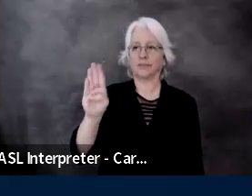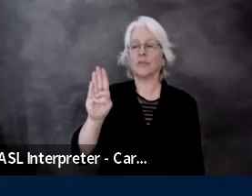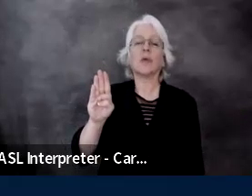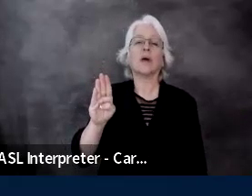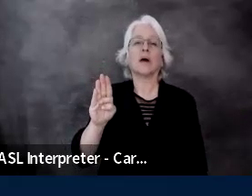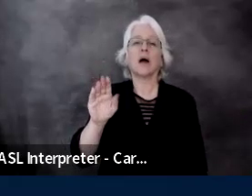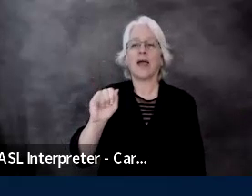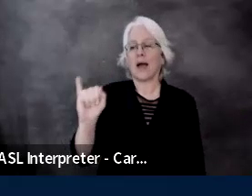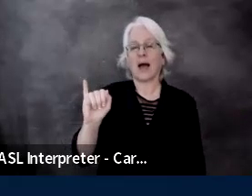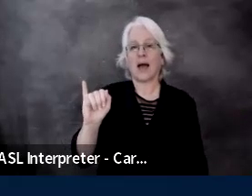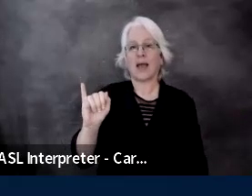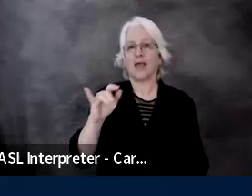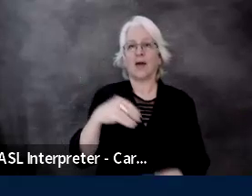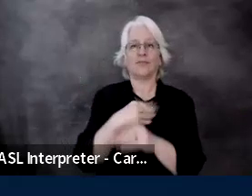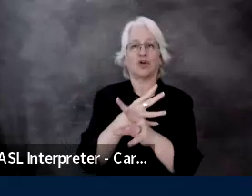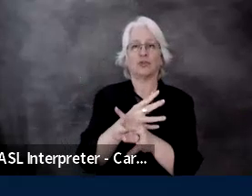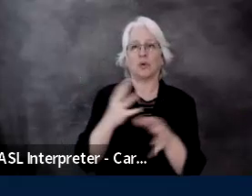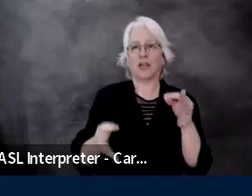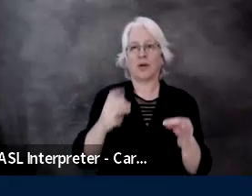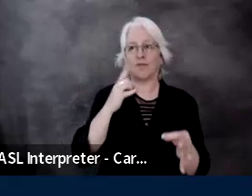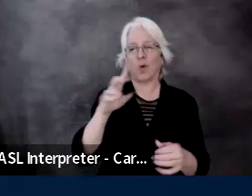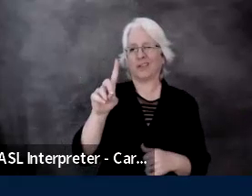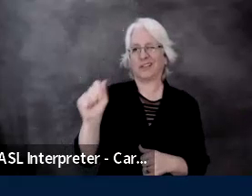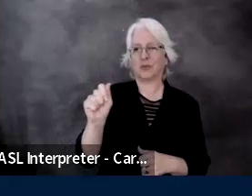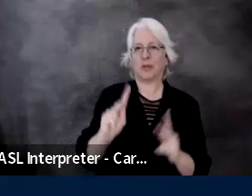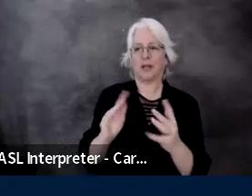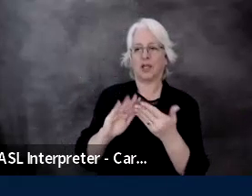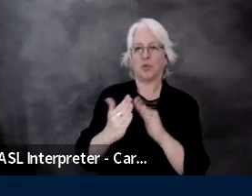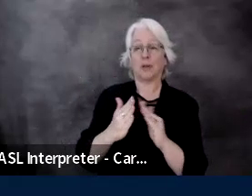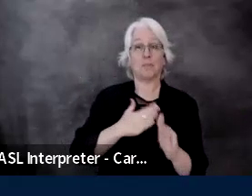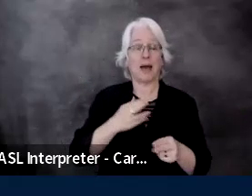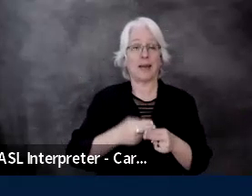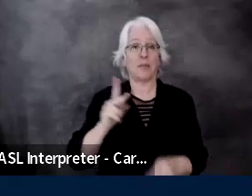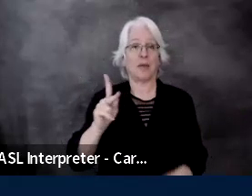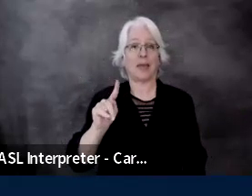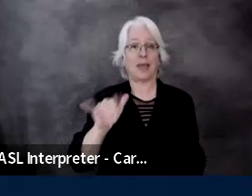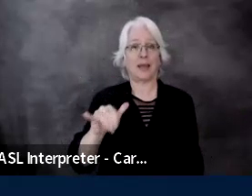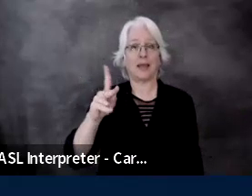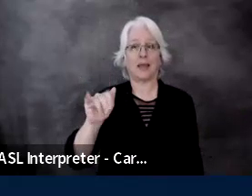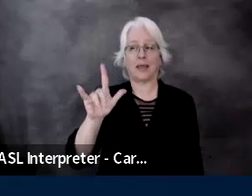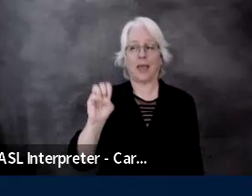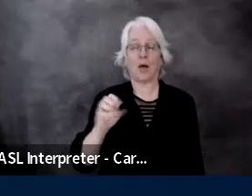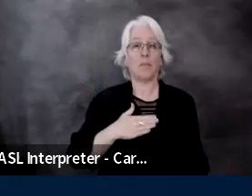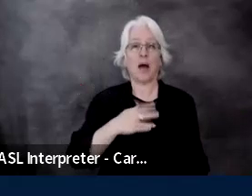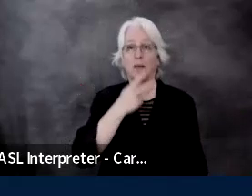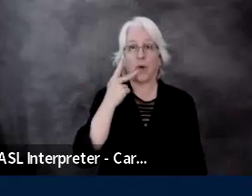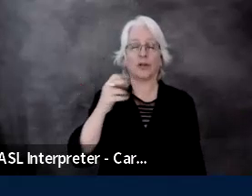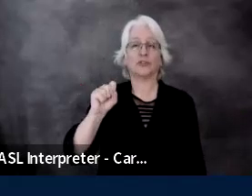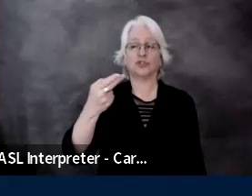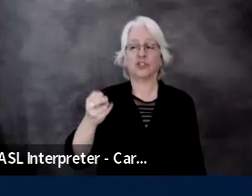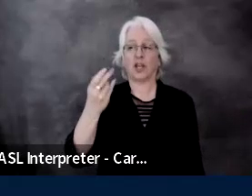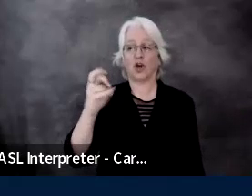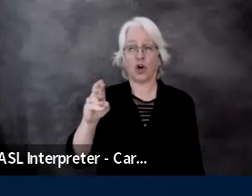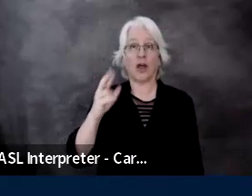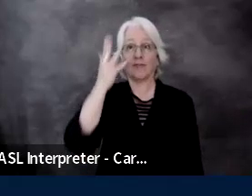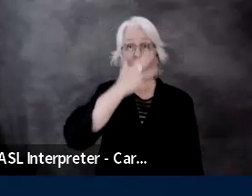hearing for the disability community. My name is Katie Kale. My pronouns are she, her, and as a visual